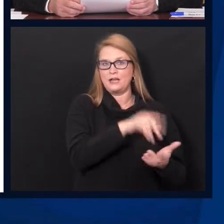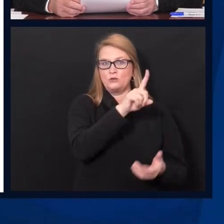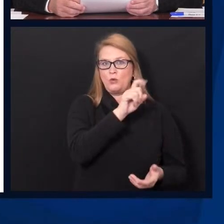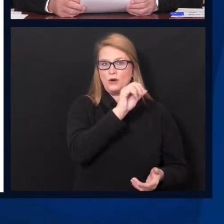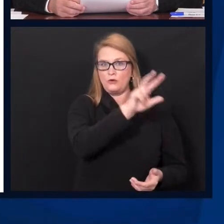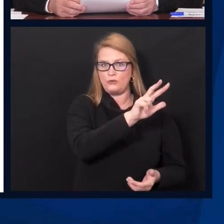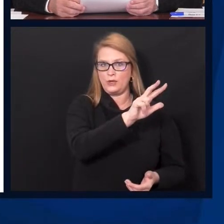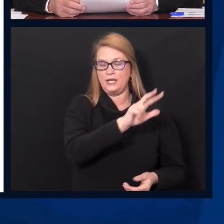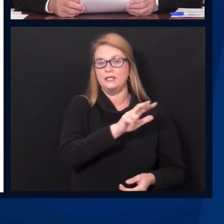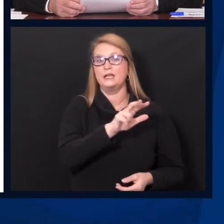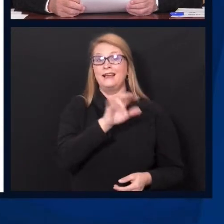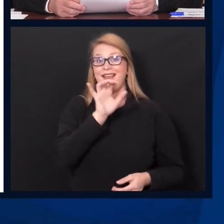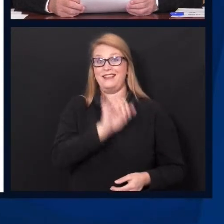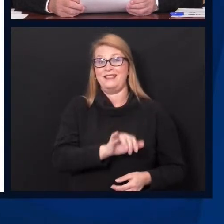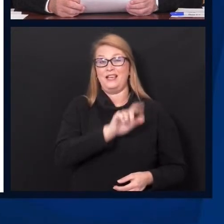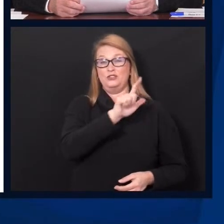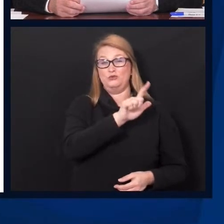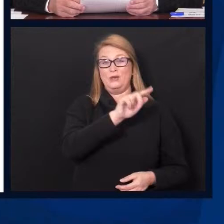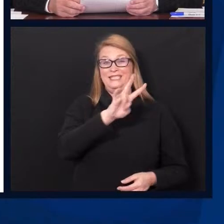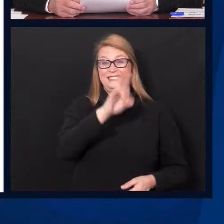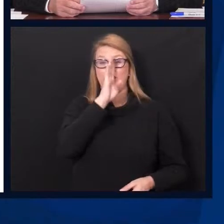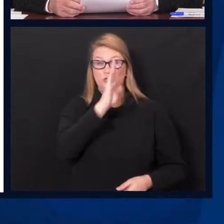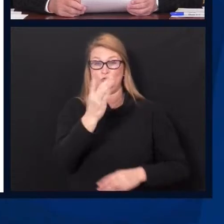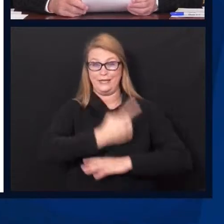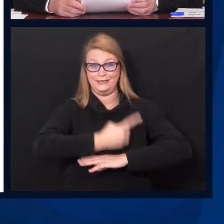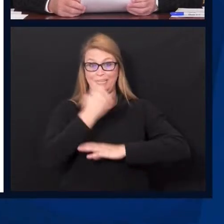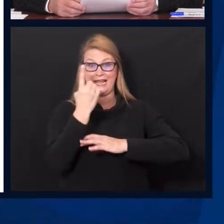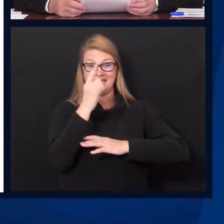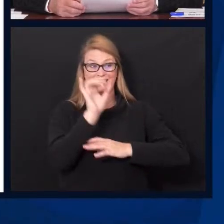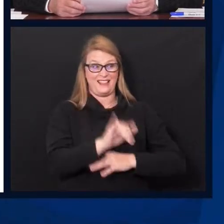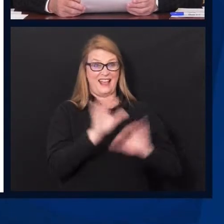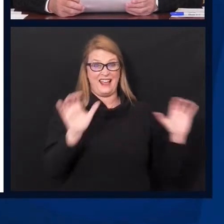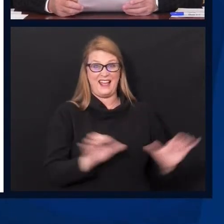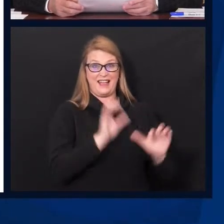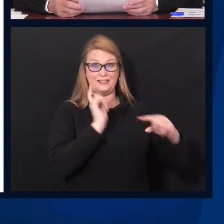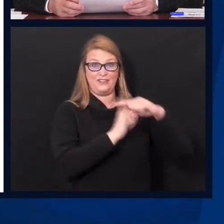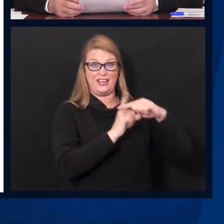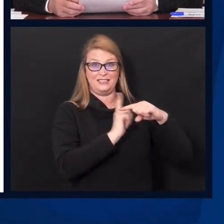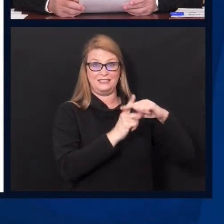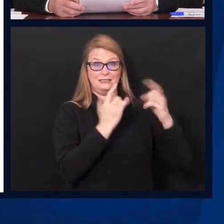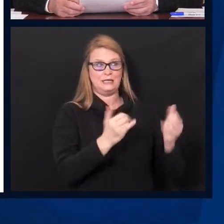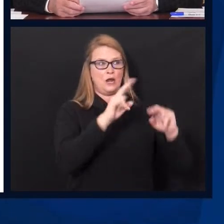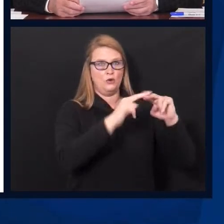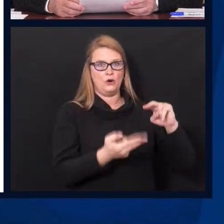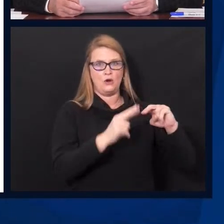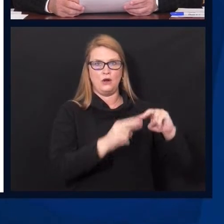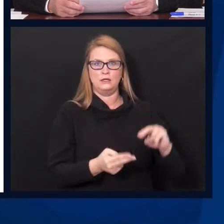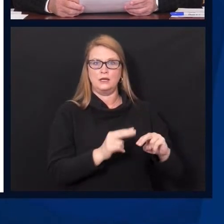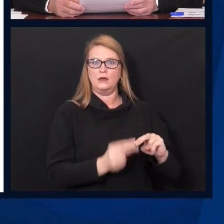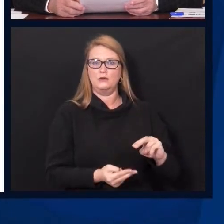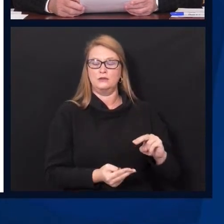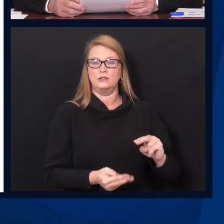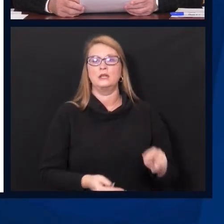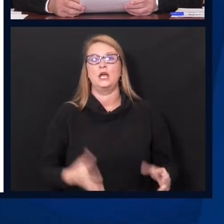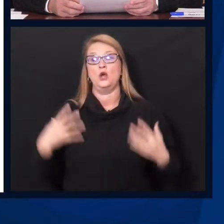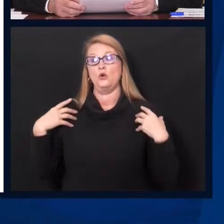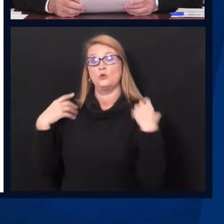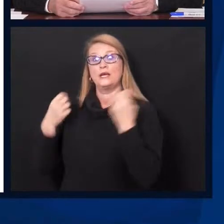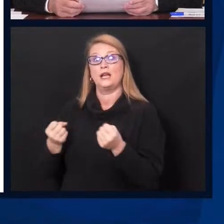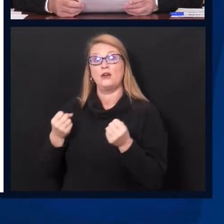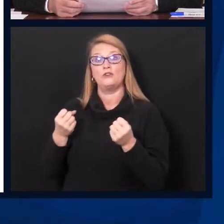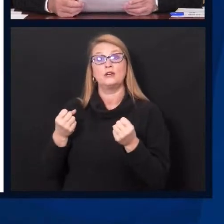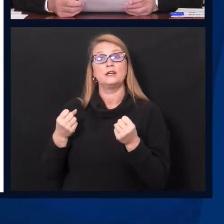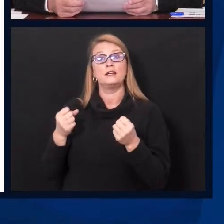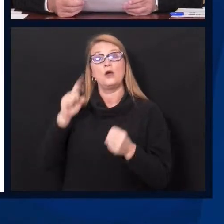13,103. That's 27 straight days that the active cases in West Virginia have gone down. Our recovered cases